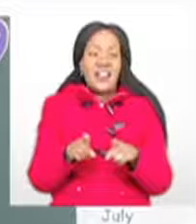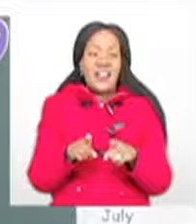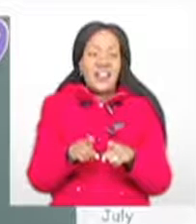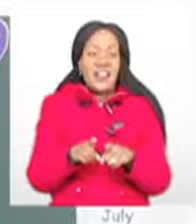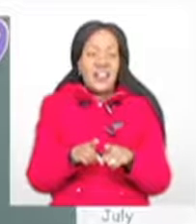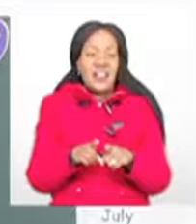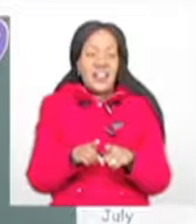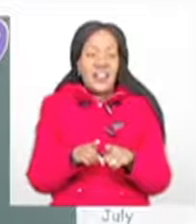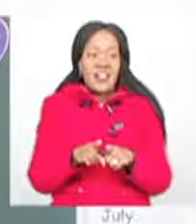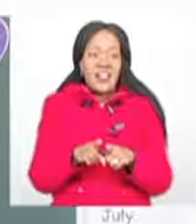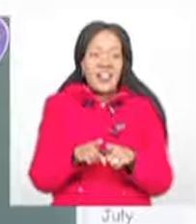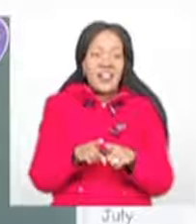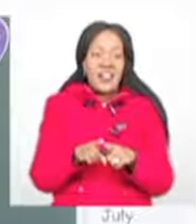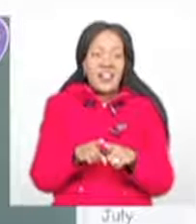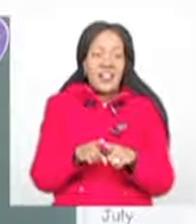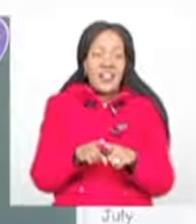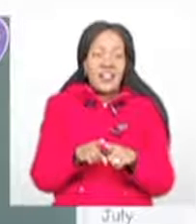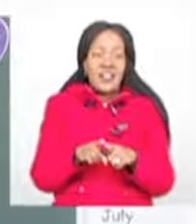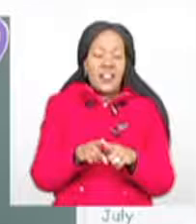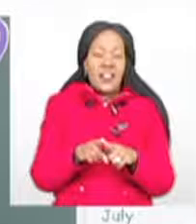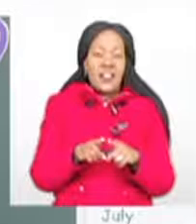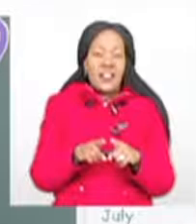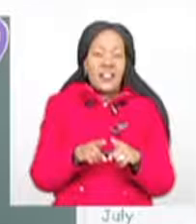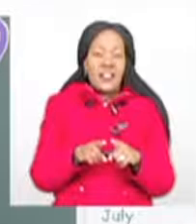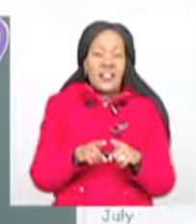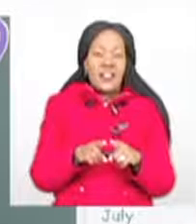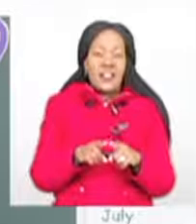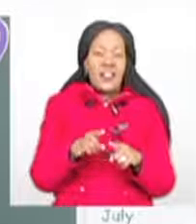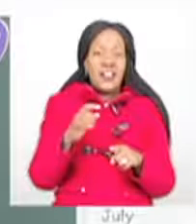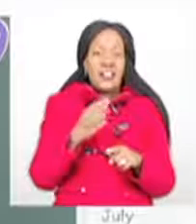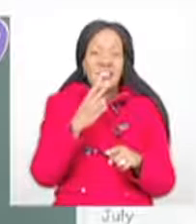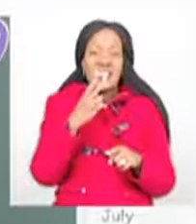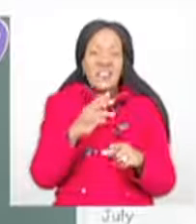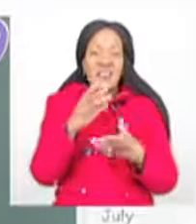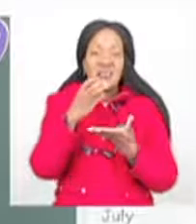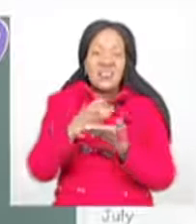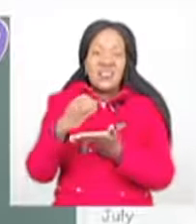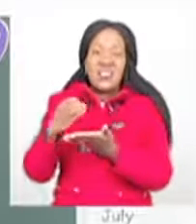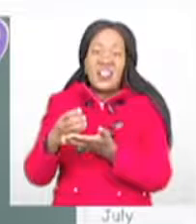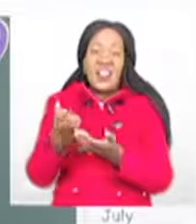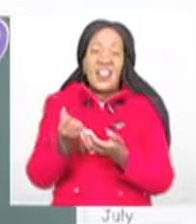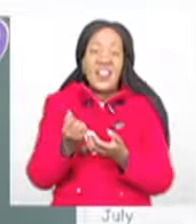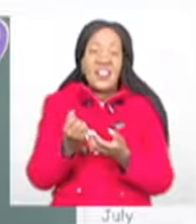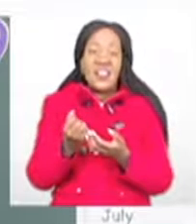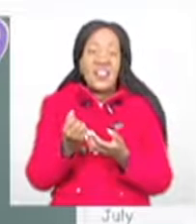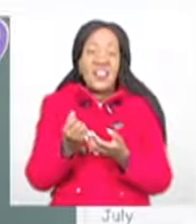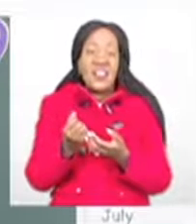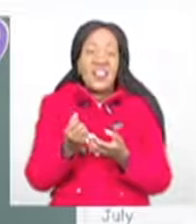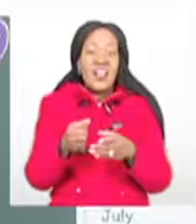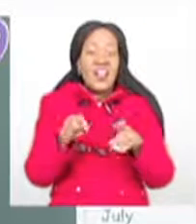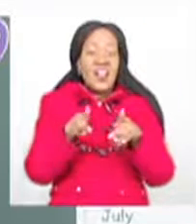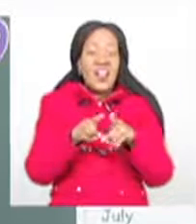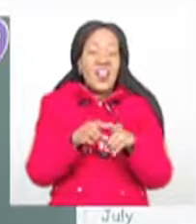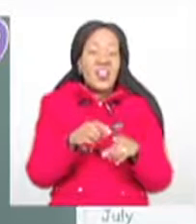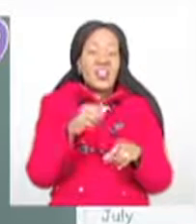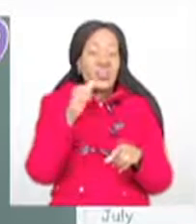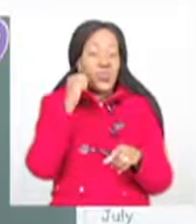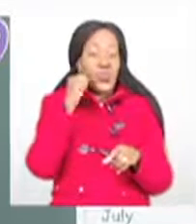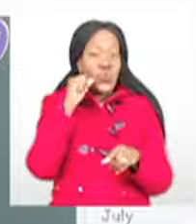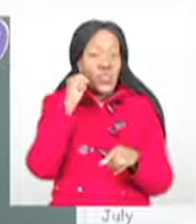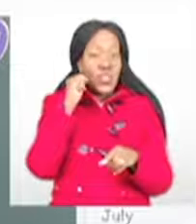Look at these cups that I have right in front of me. There are 2 yellow